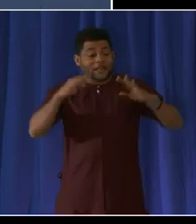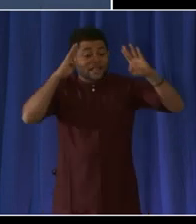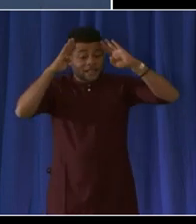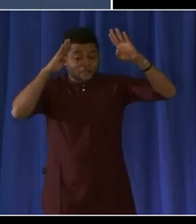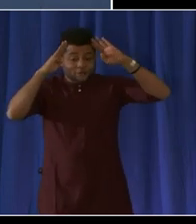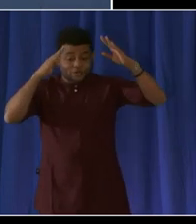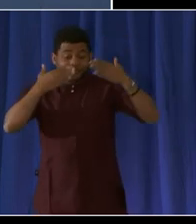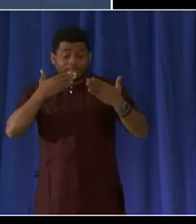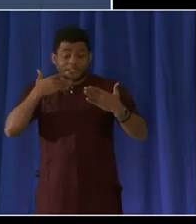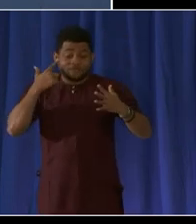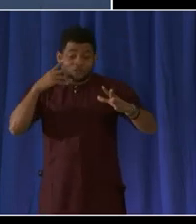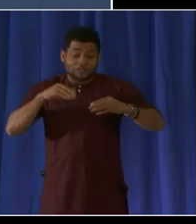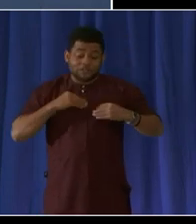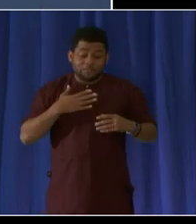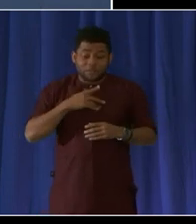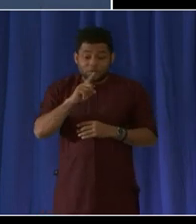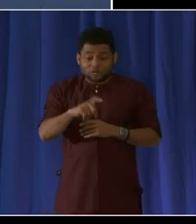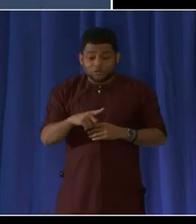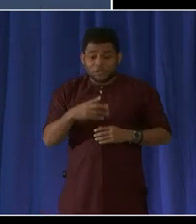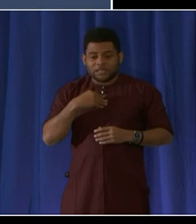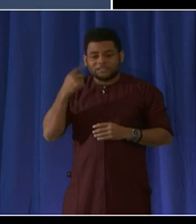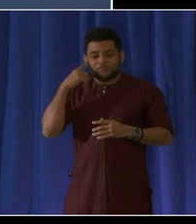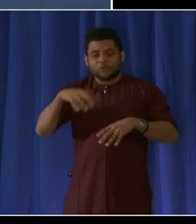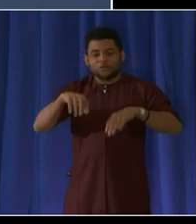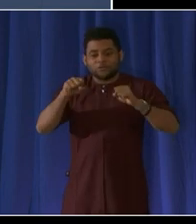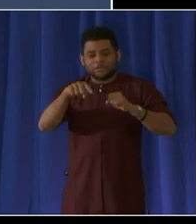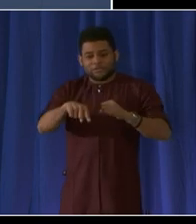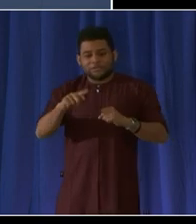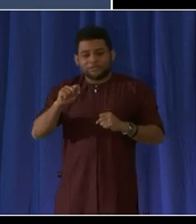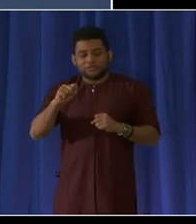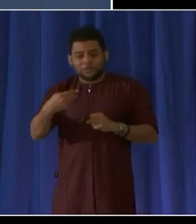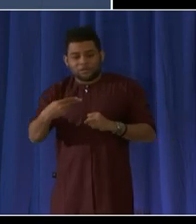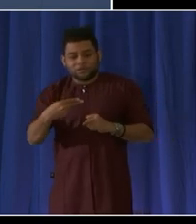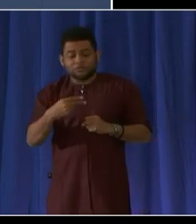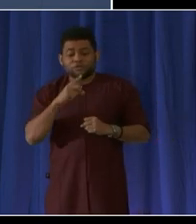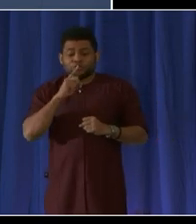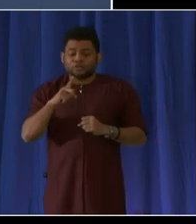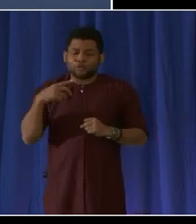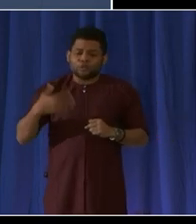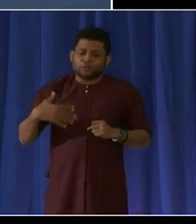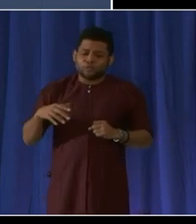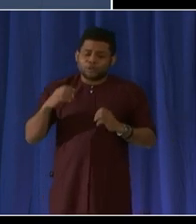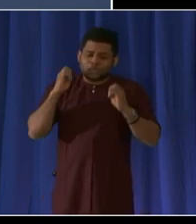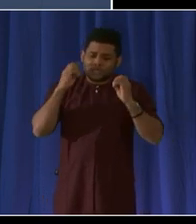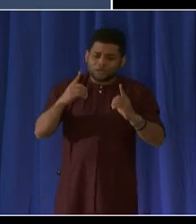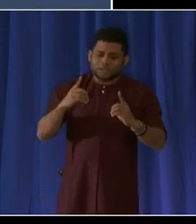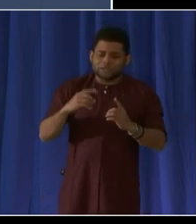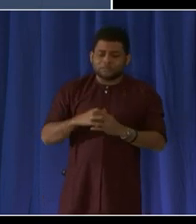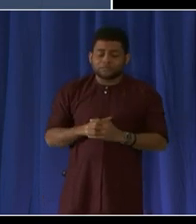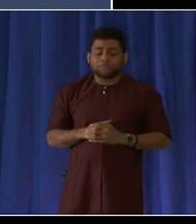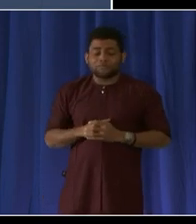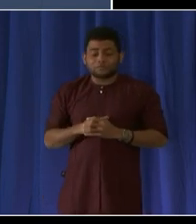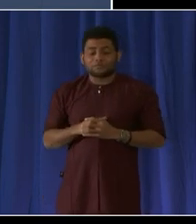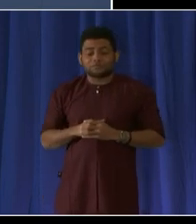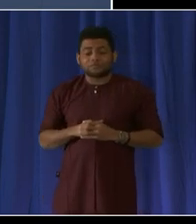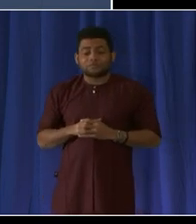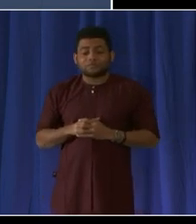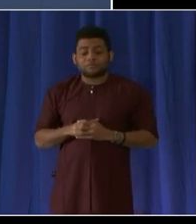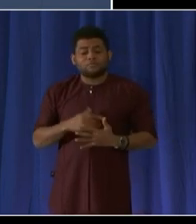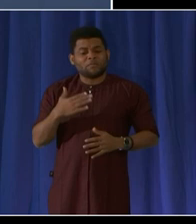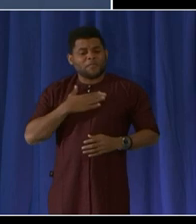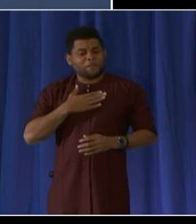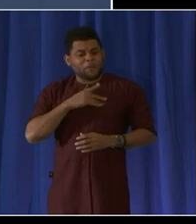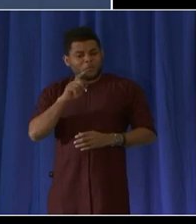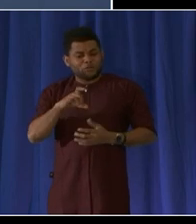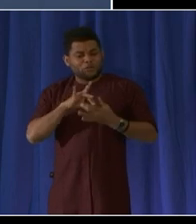Hello, and thank you for taking my question and for hosting this town hall. It's been really educational. My question relates